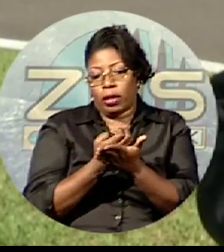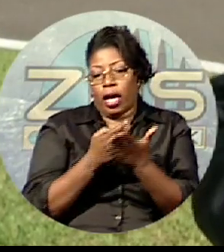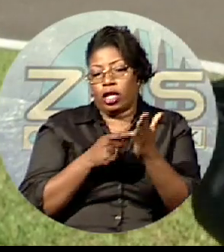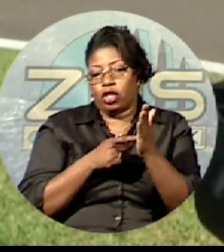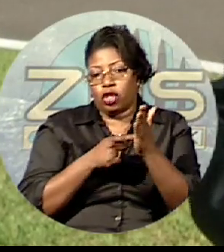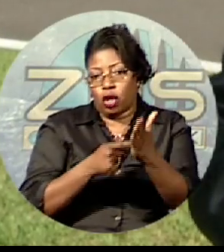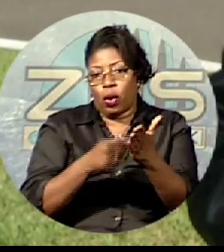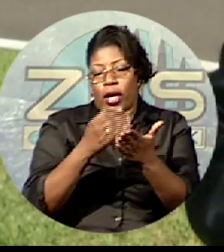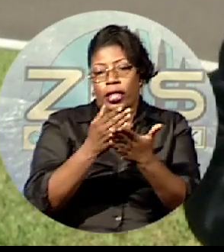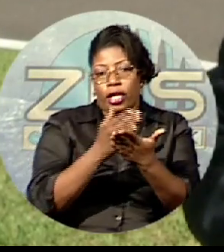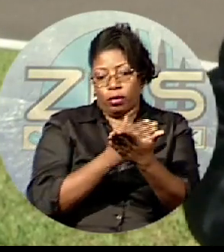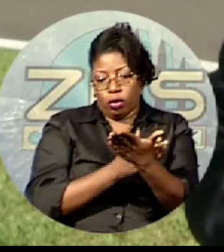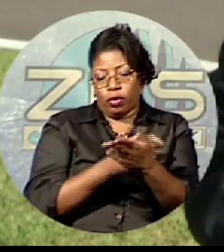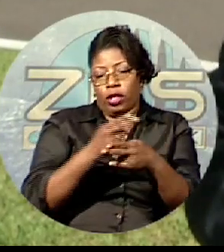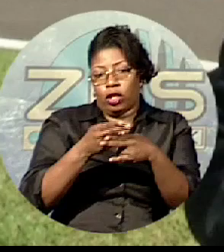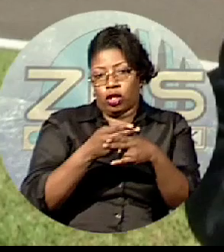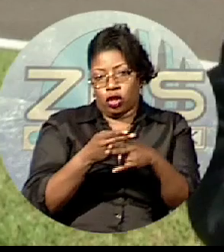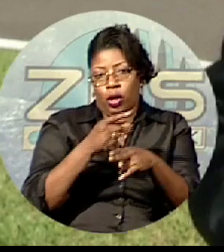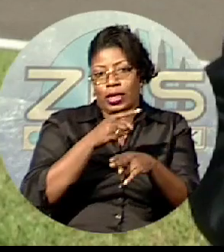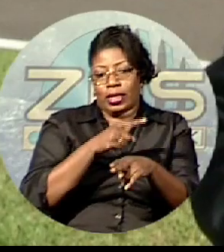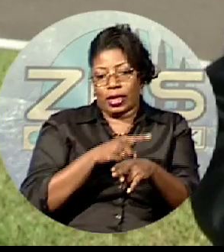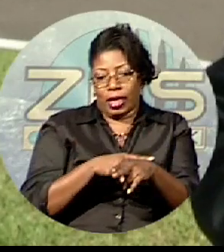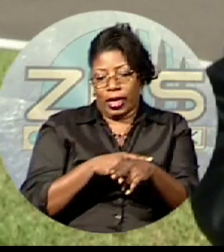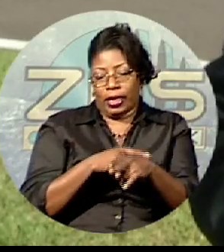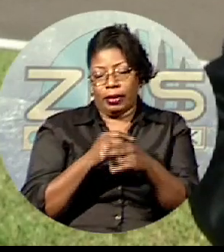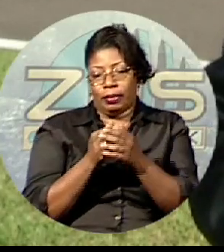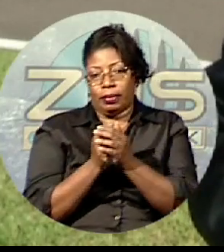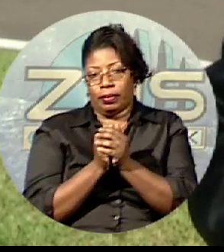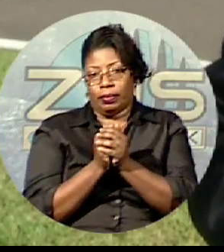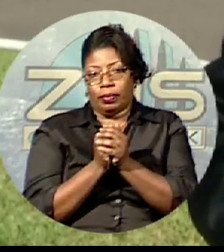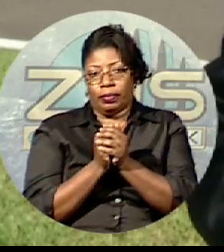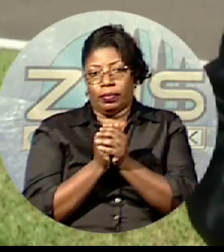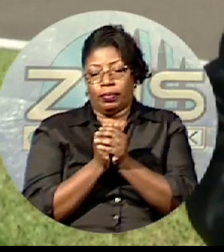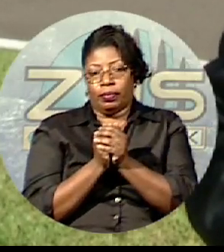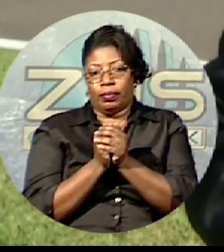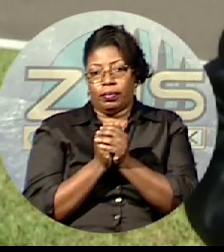improvement in a shortest possible time. Clint Watson, ZNS Network News.